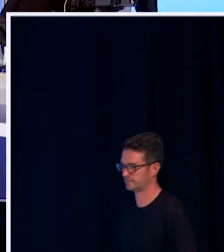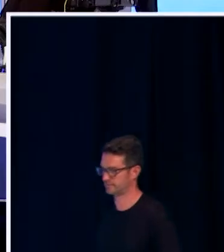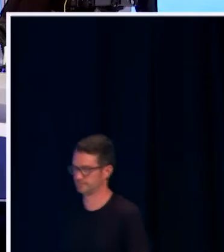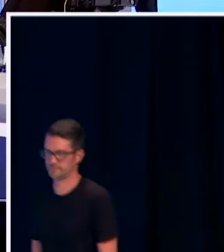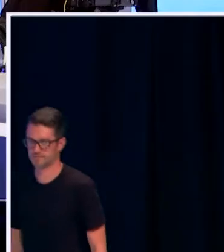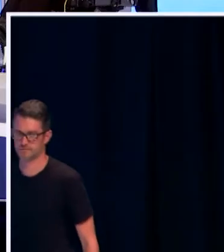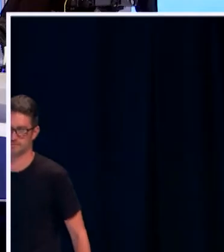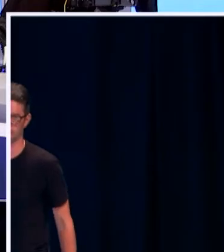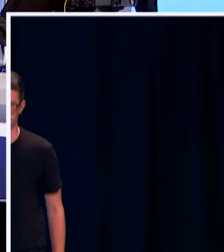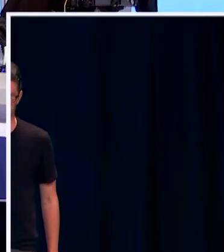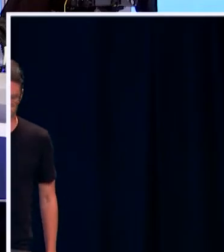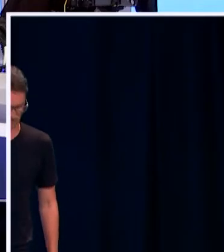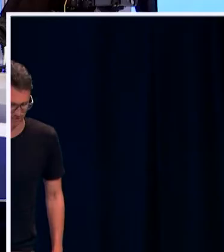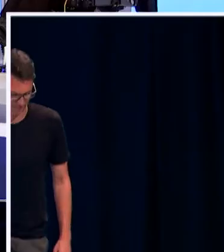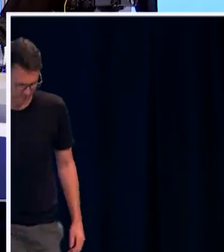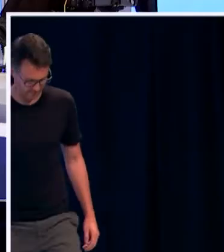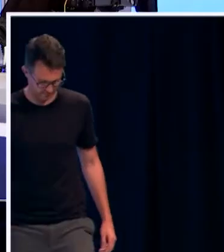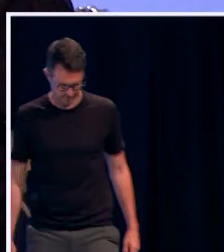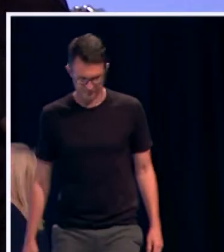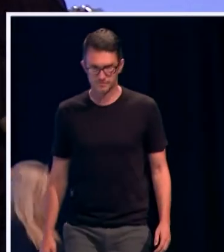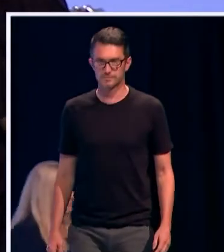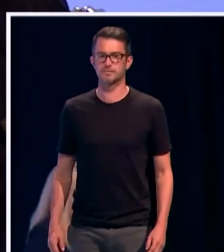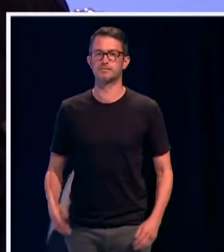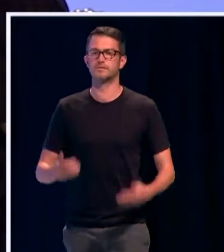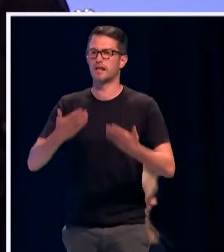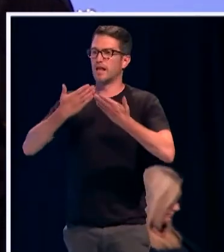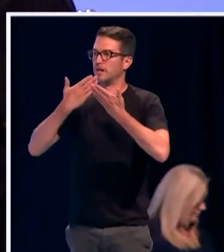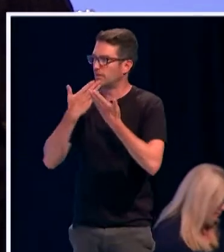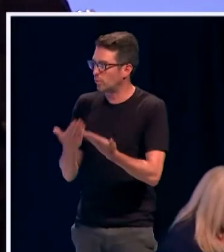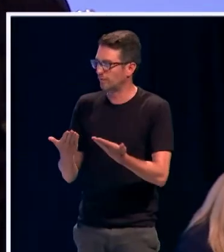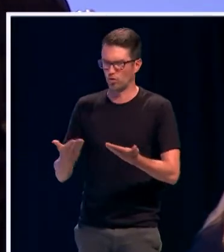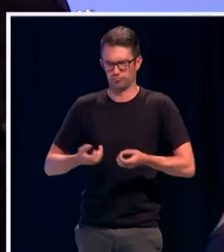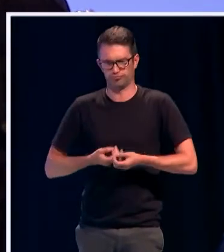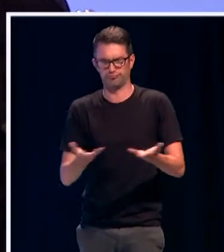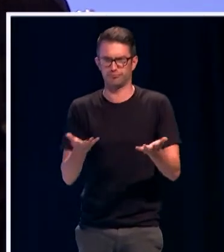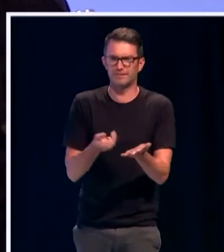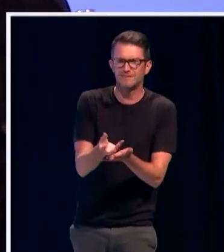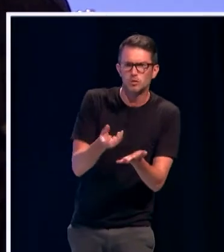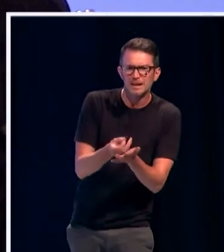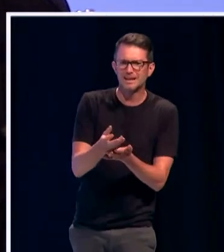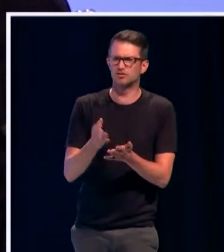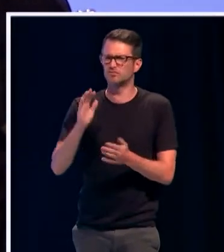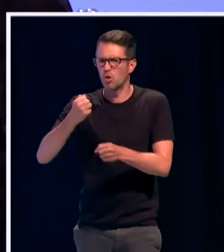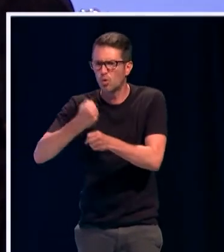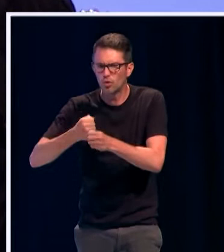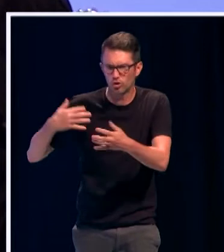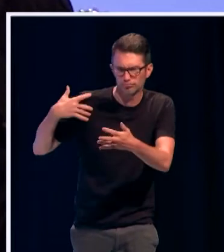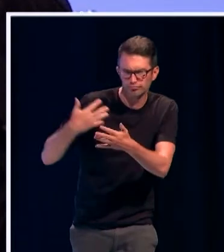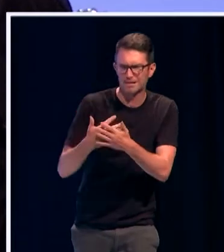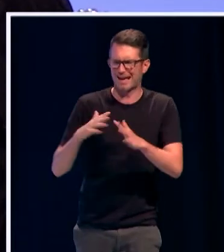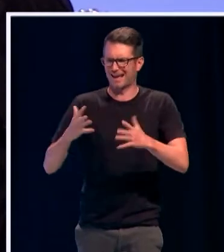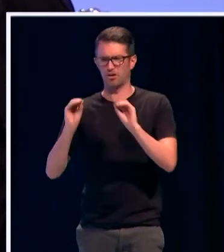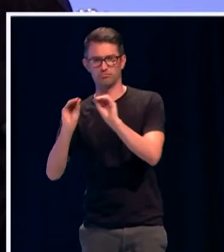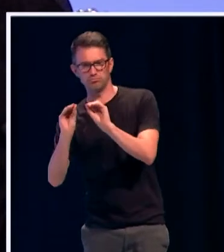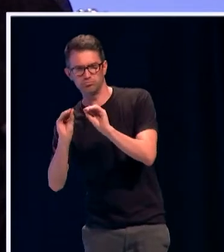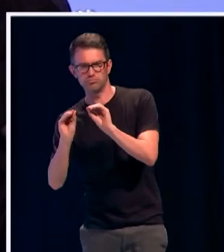Thank you very much, Mohua, for sharing with us all the initiatives you undertook and also the training you give to the local DPOs